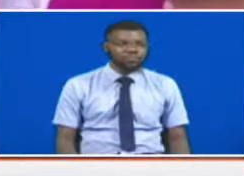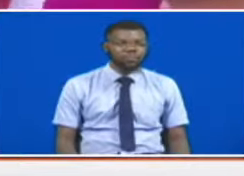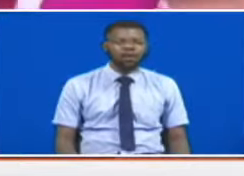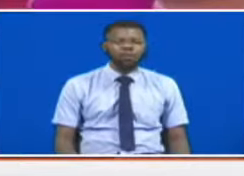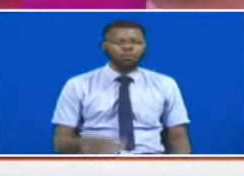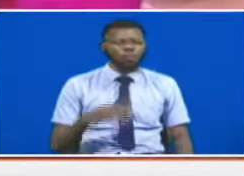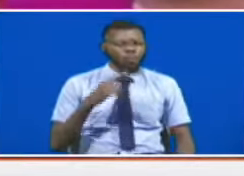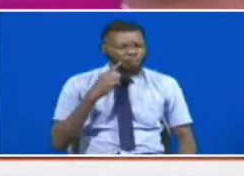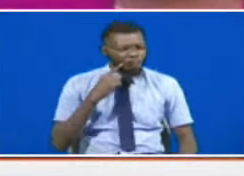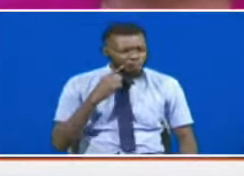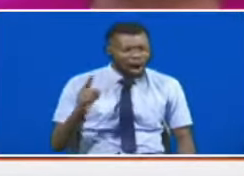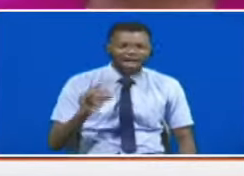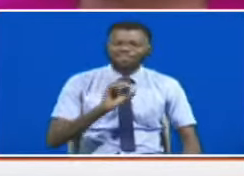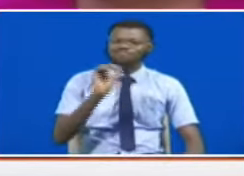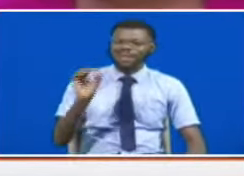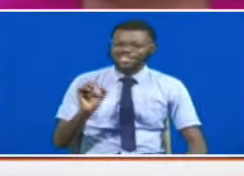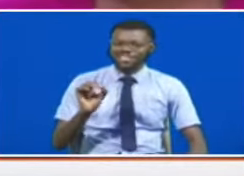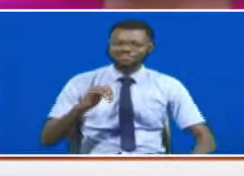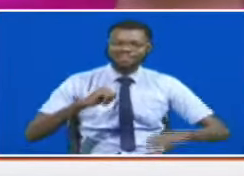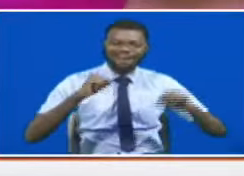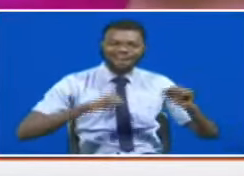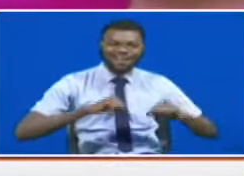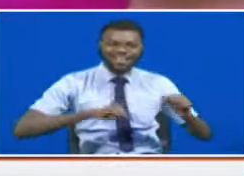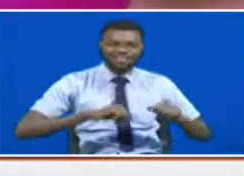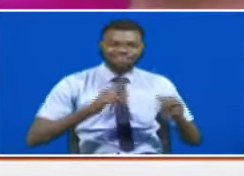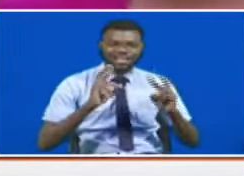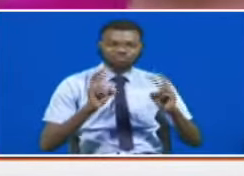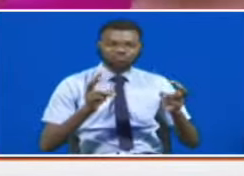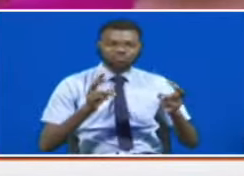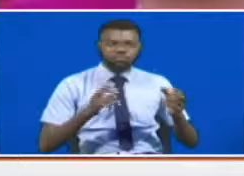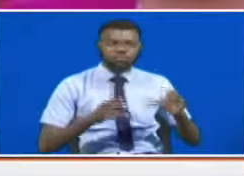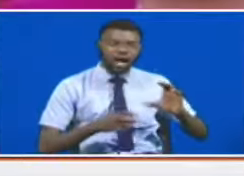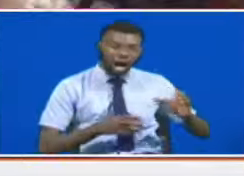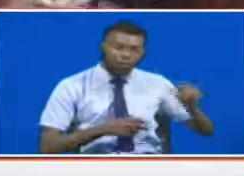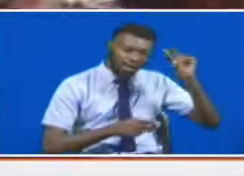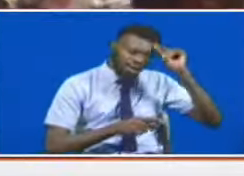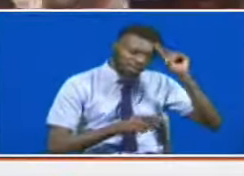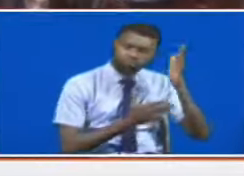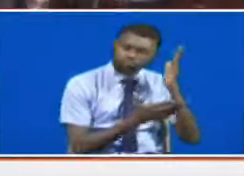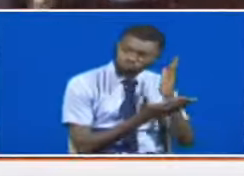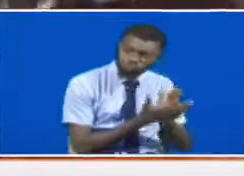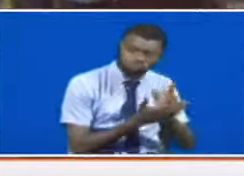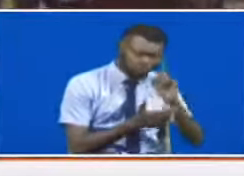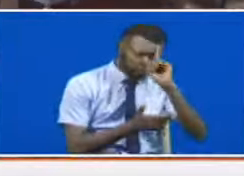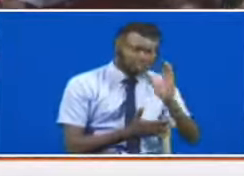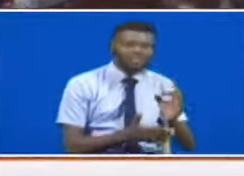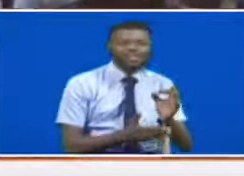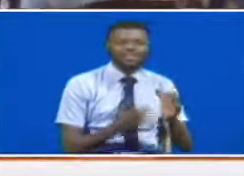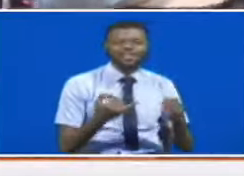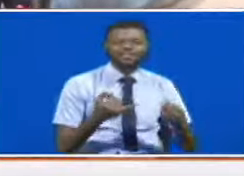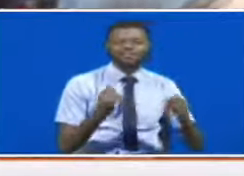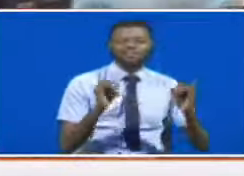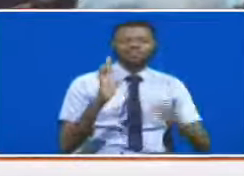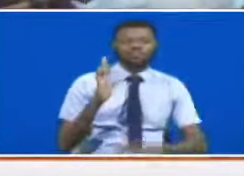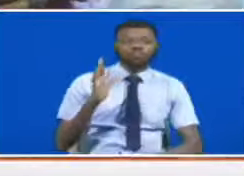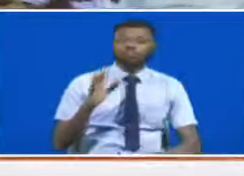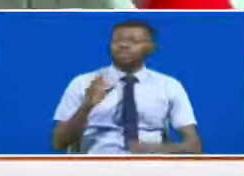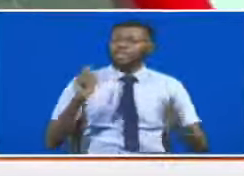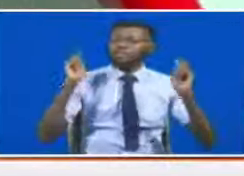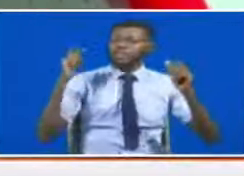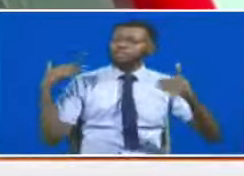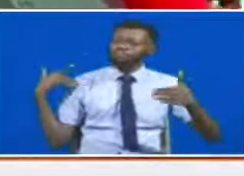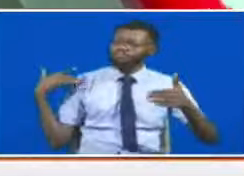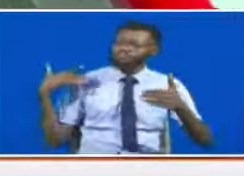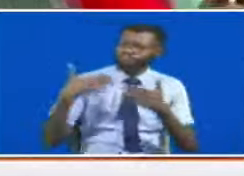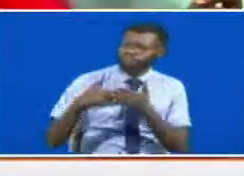101% agreement on the issue or the issues by the county government, we mean them and we mean. The doctors' nationwide strike has been ongoing for over a month